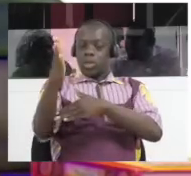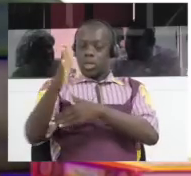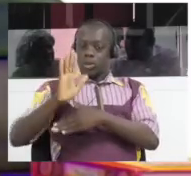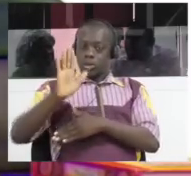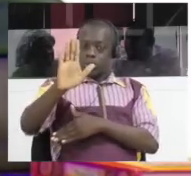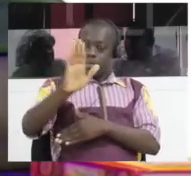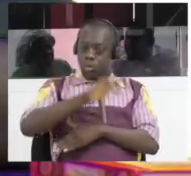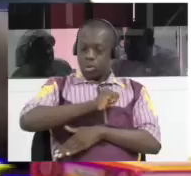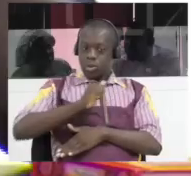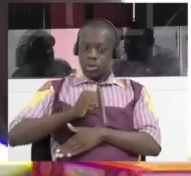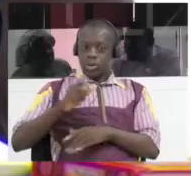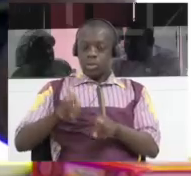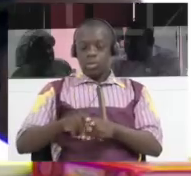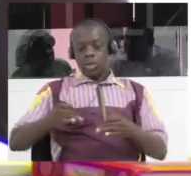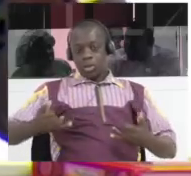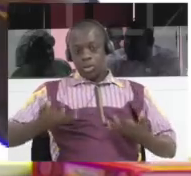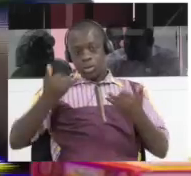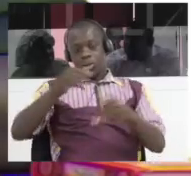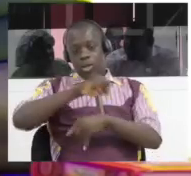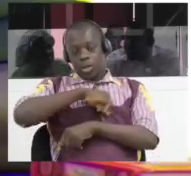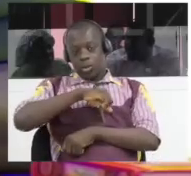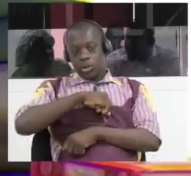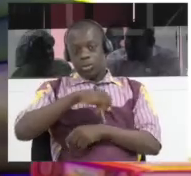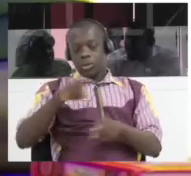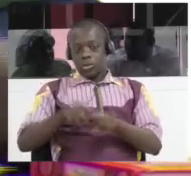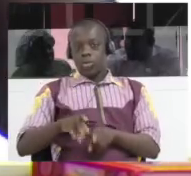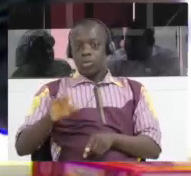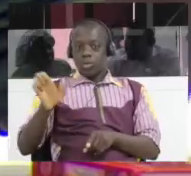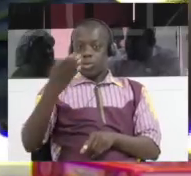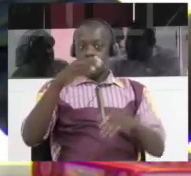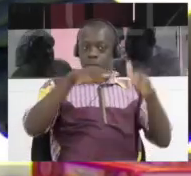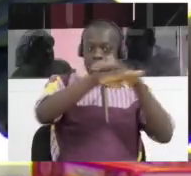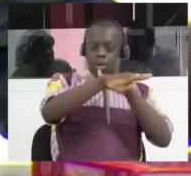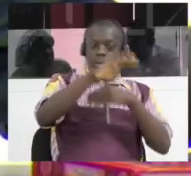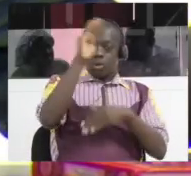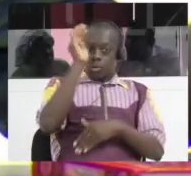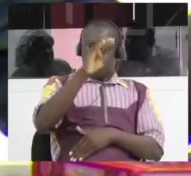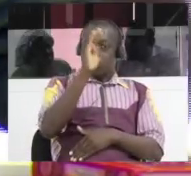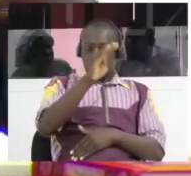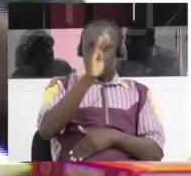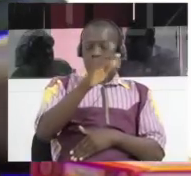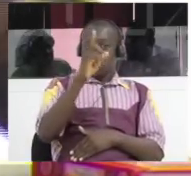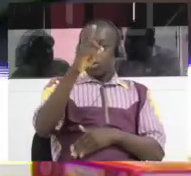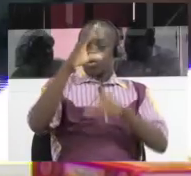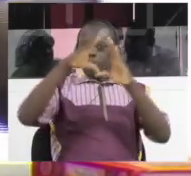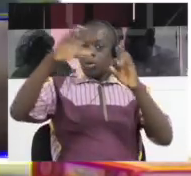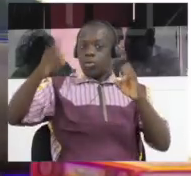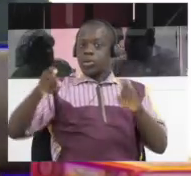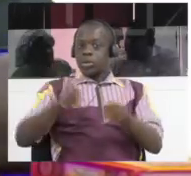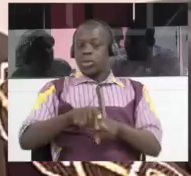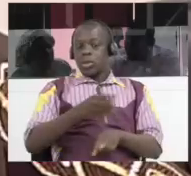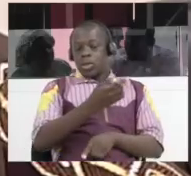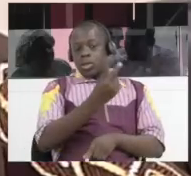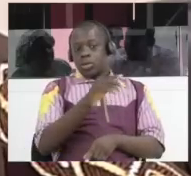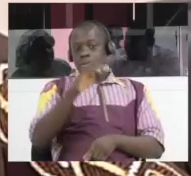us, and then we introduced ourselves. They went in to call Edward, to call one of the officers,